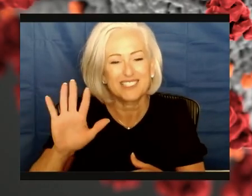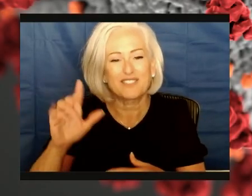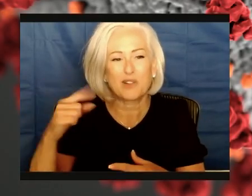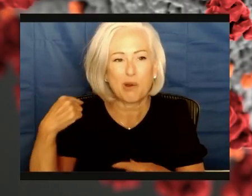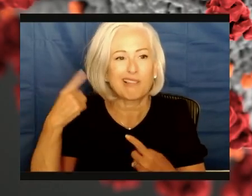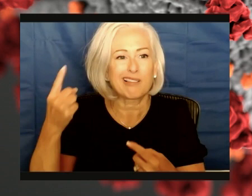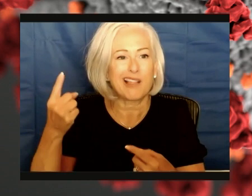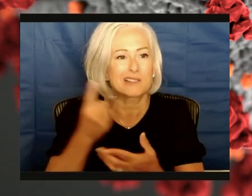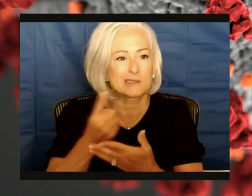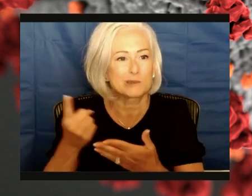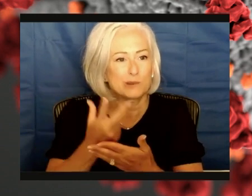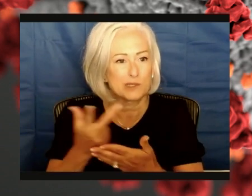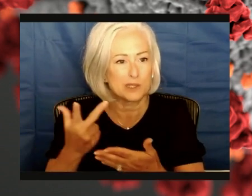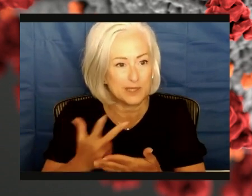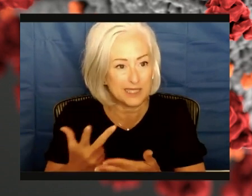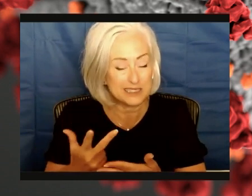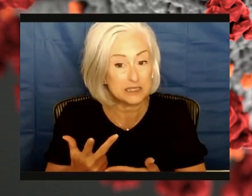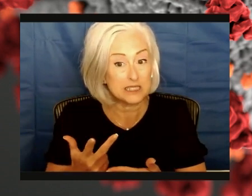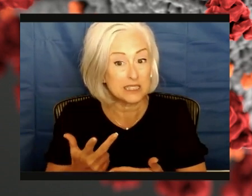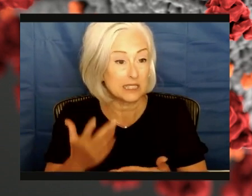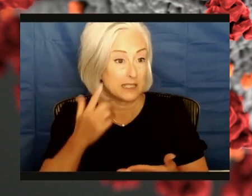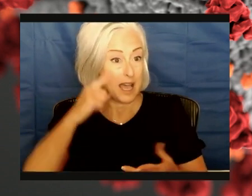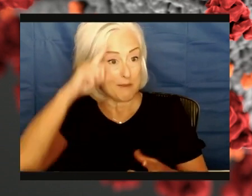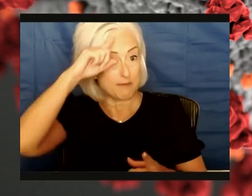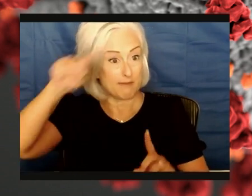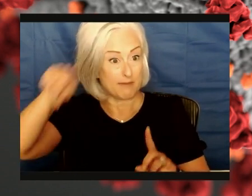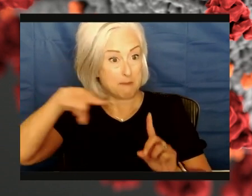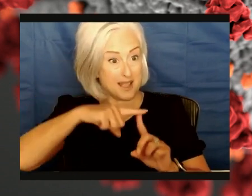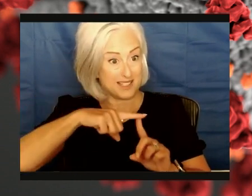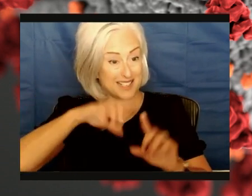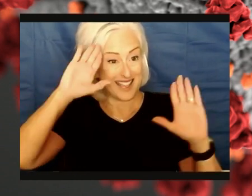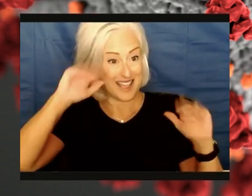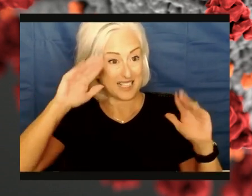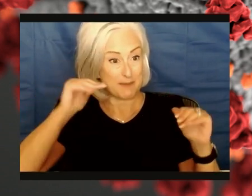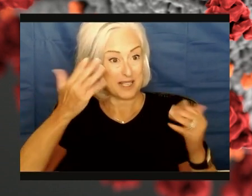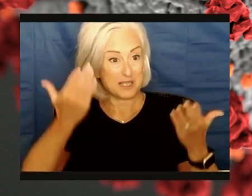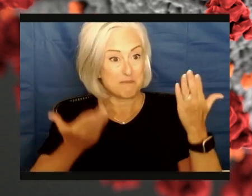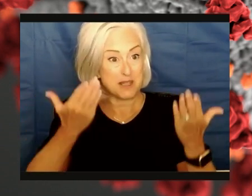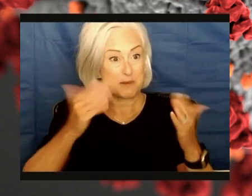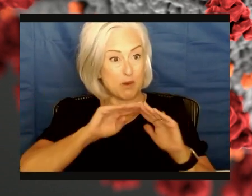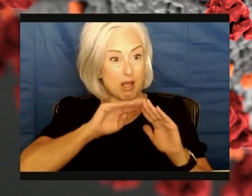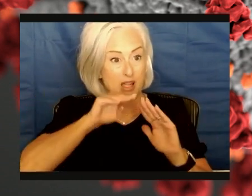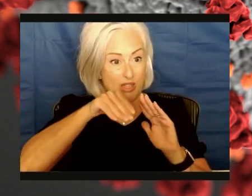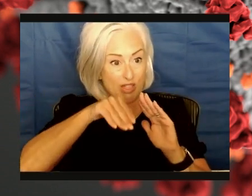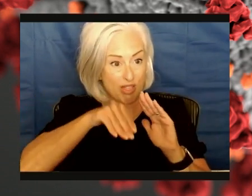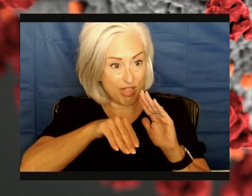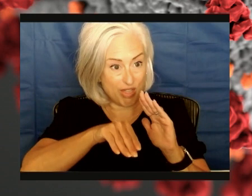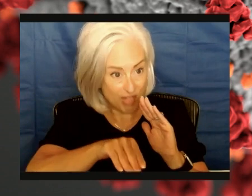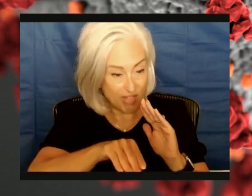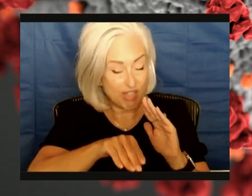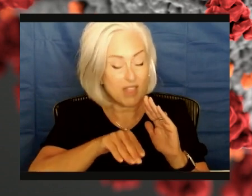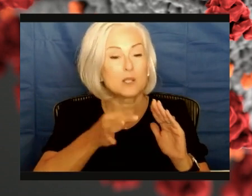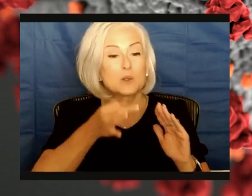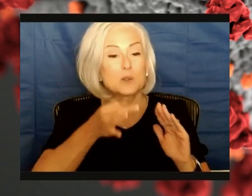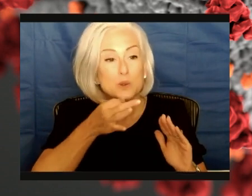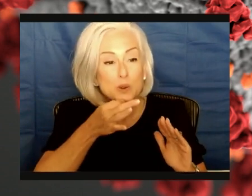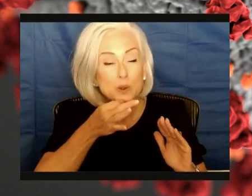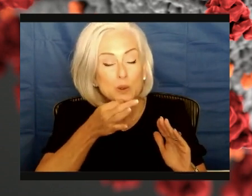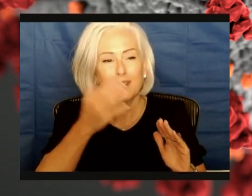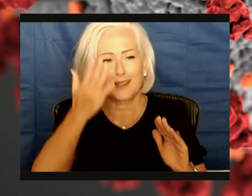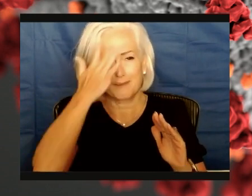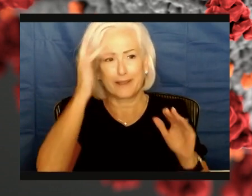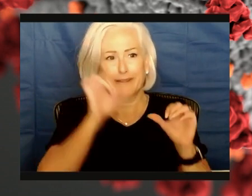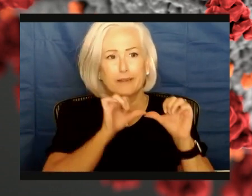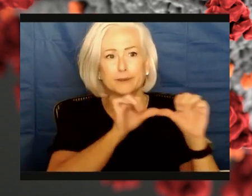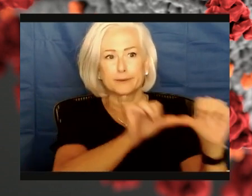I'm being optimistic and hoping it's going to go down in the next couple weeks as well, because we've just been sustained here for a little bit. But 25 active infections,